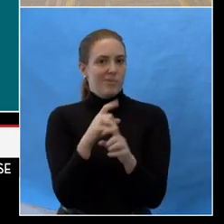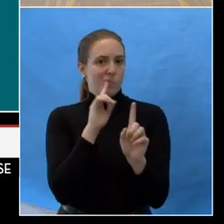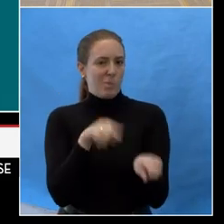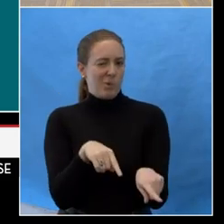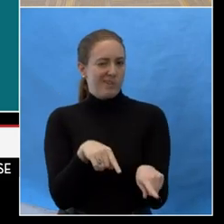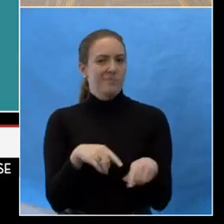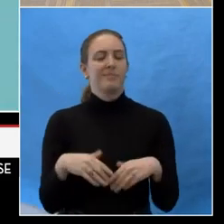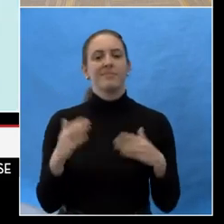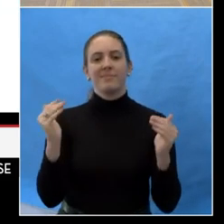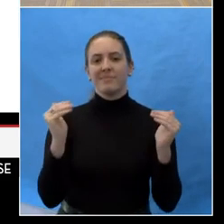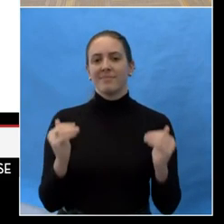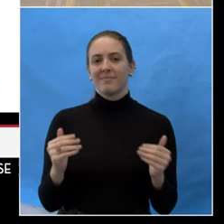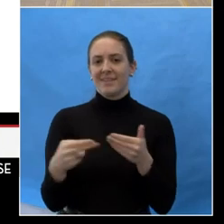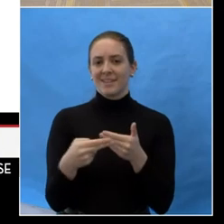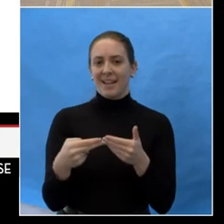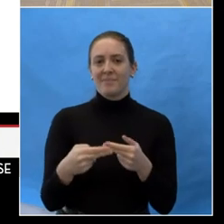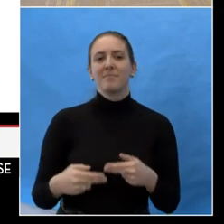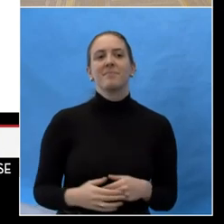Next slide, please.